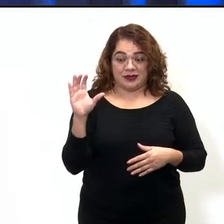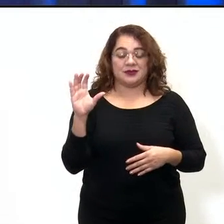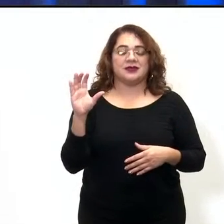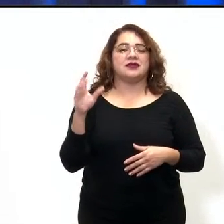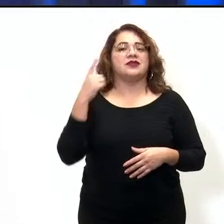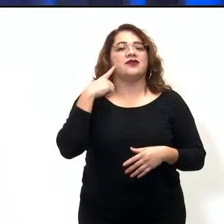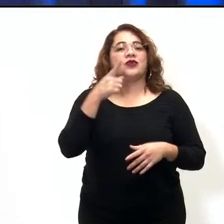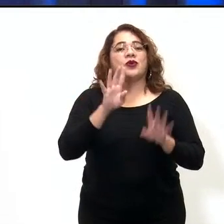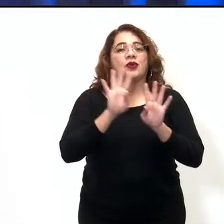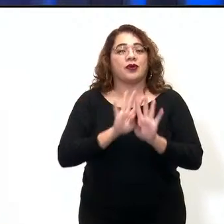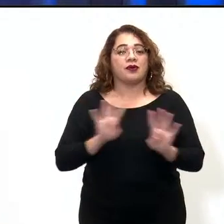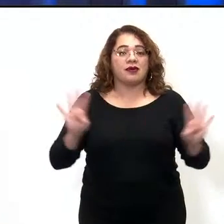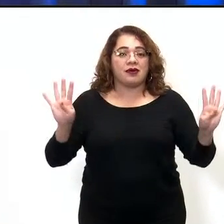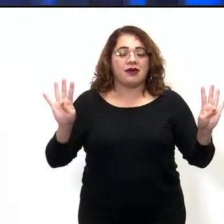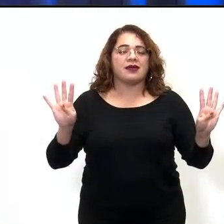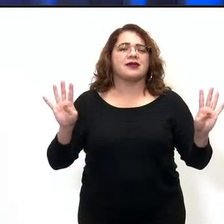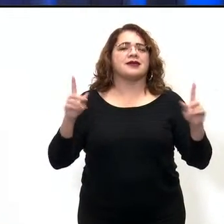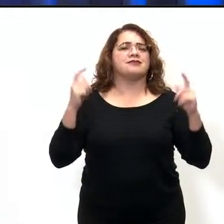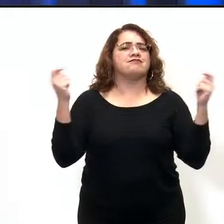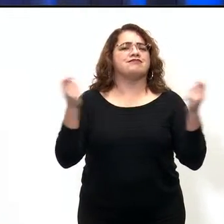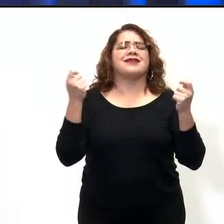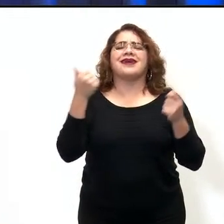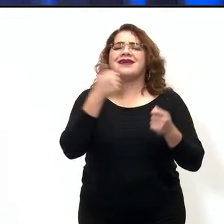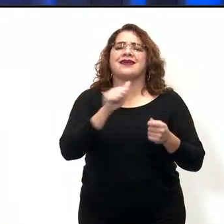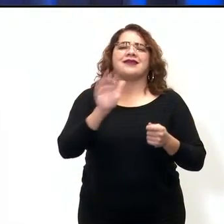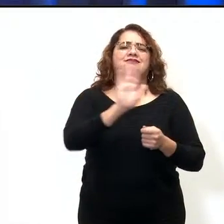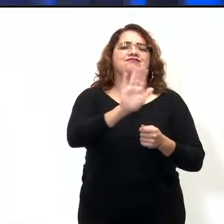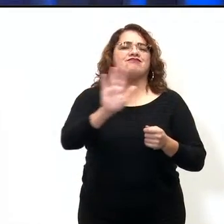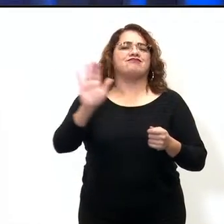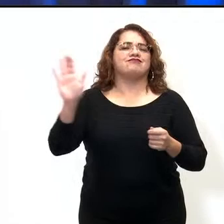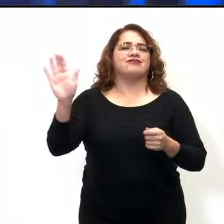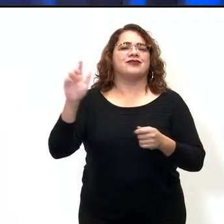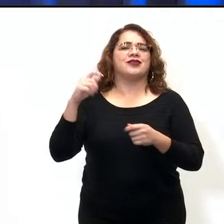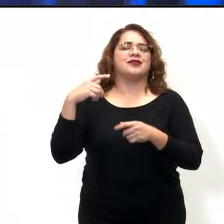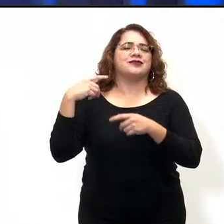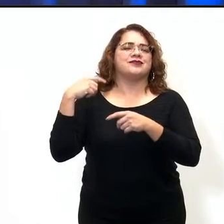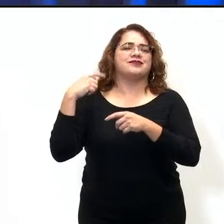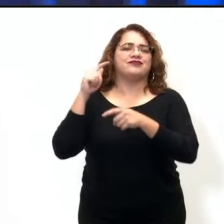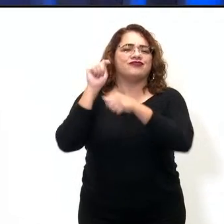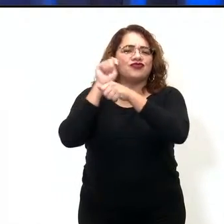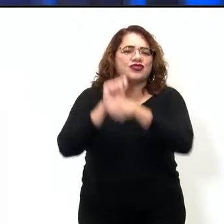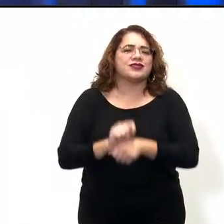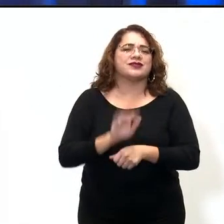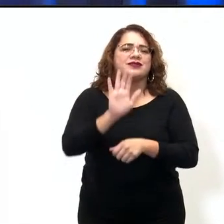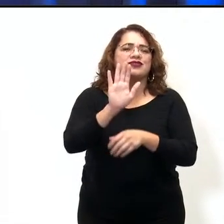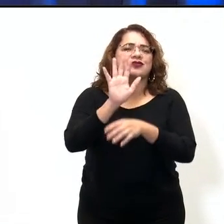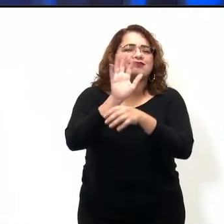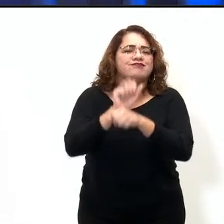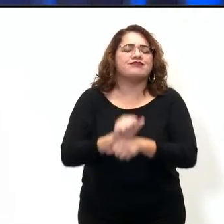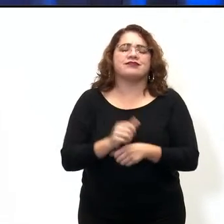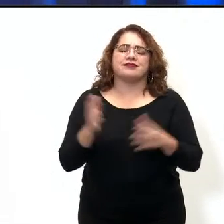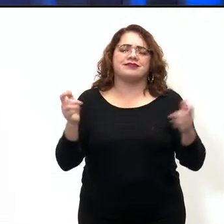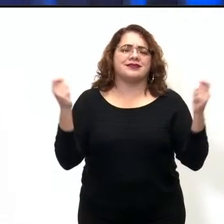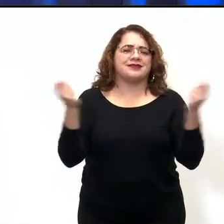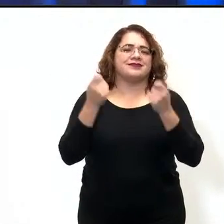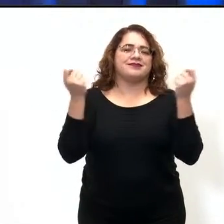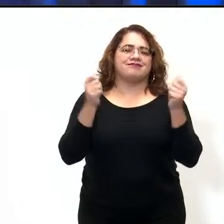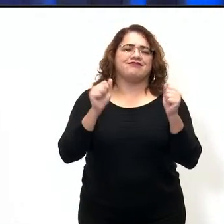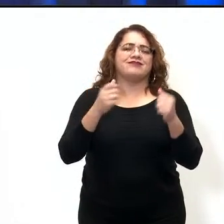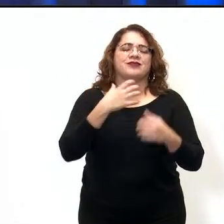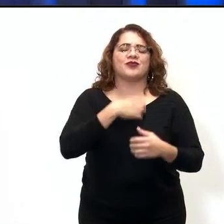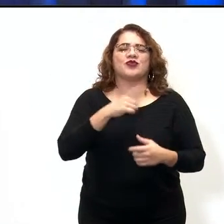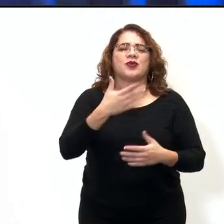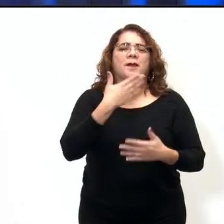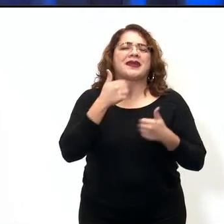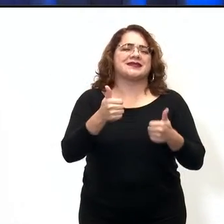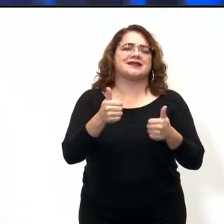celebrated Hanukkah, and any celebration that we have during this time. I just want to wish everyone the absolute best. I want to also just make